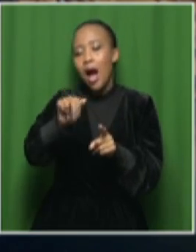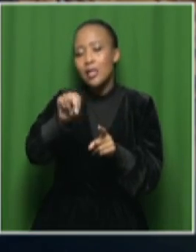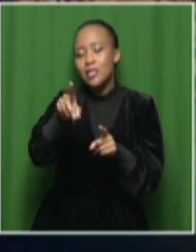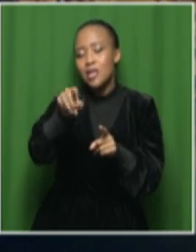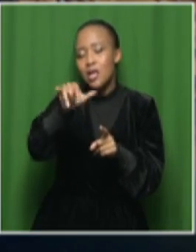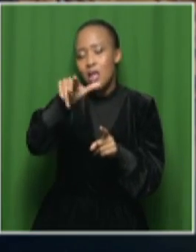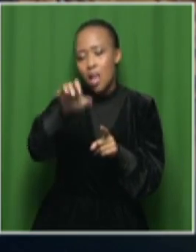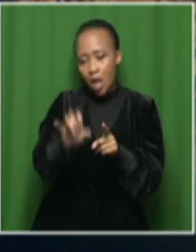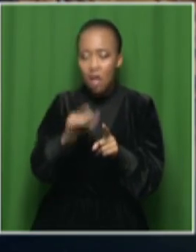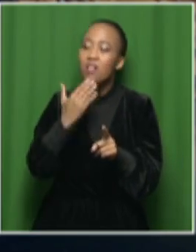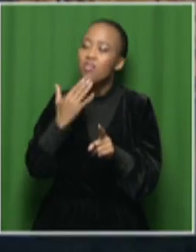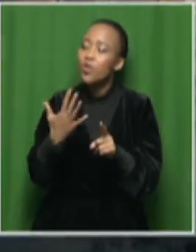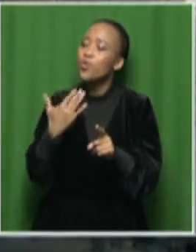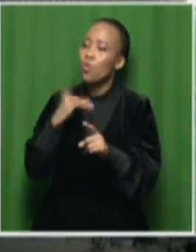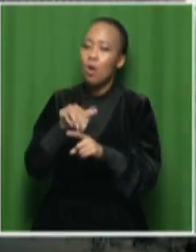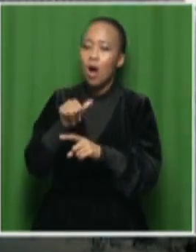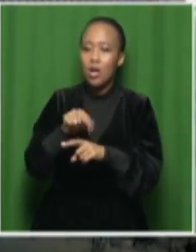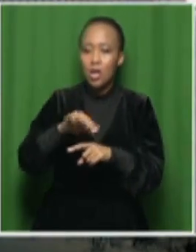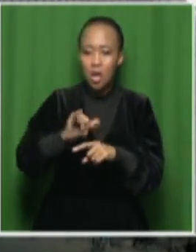on the SABC at this hour.